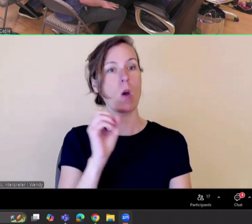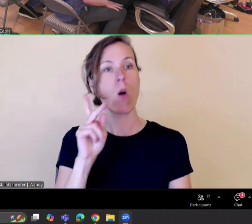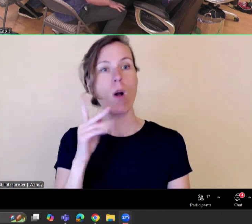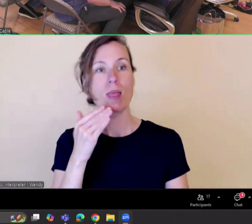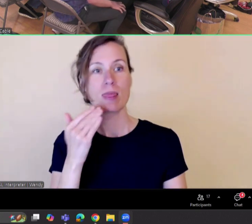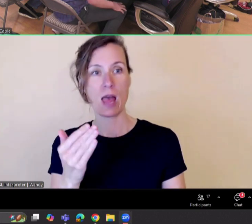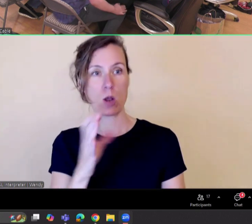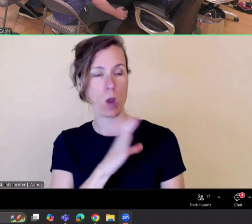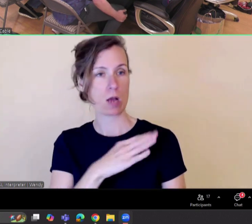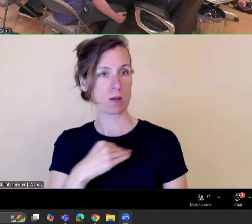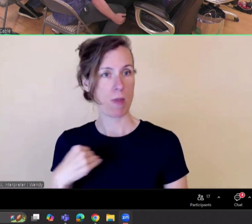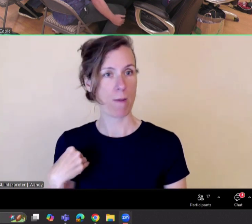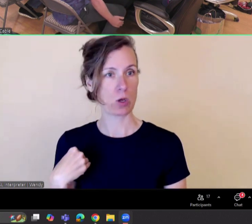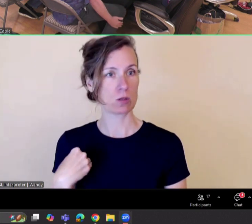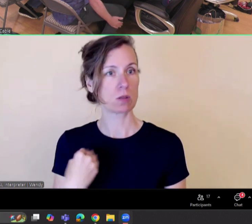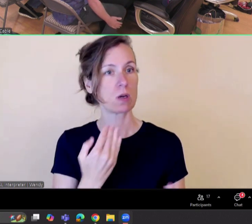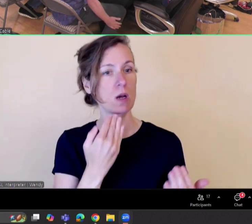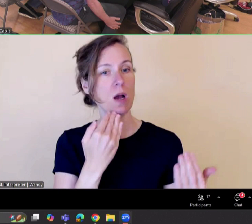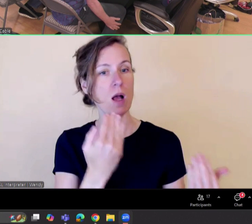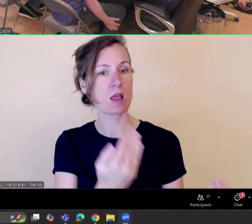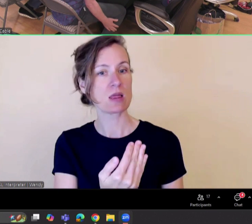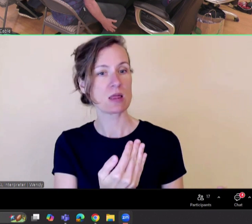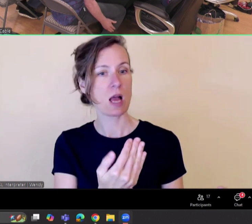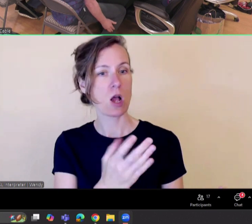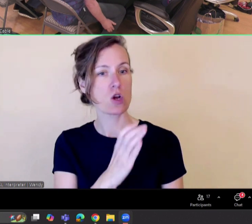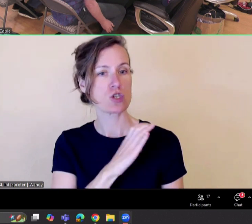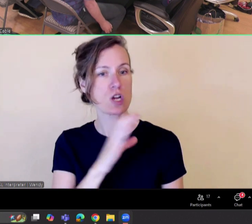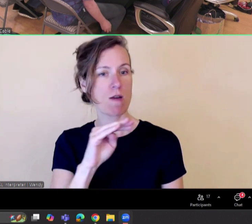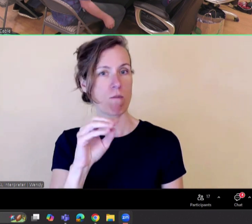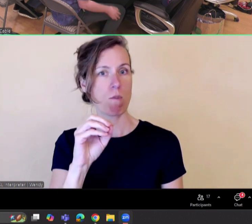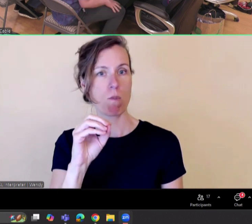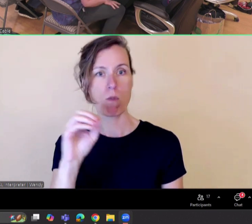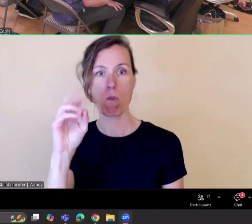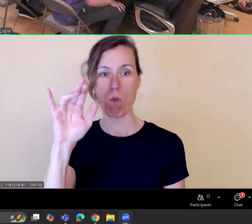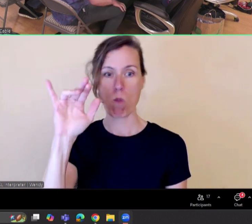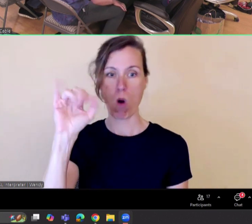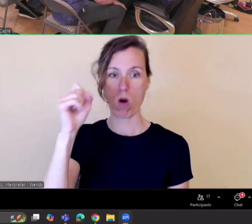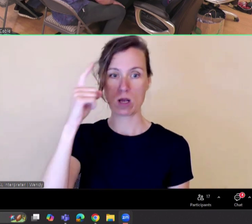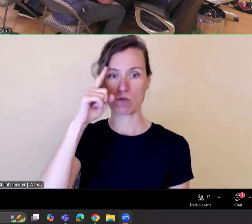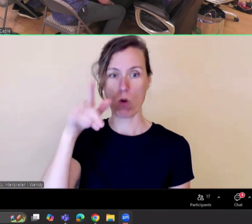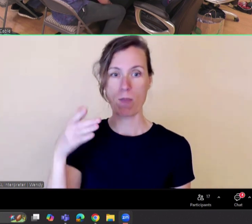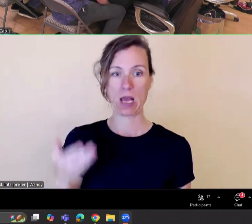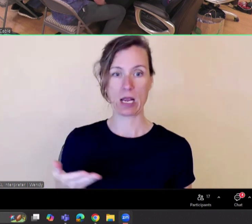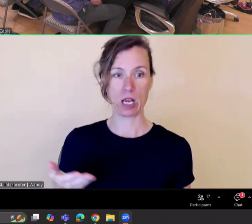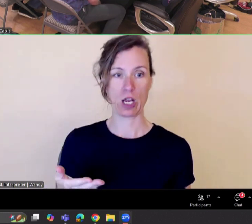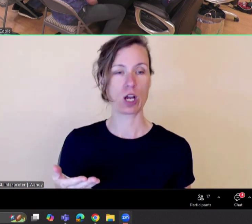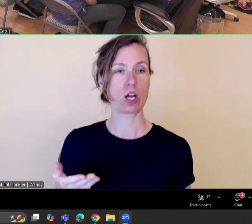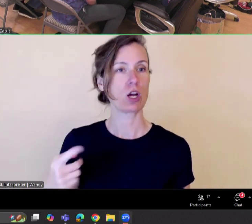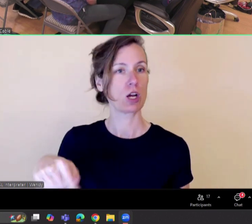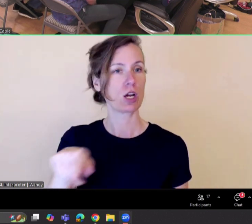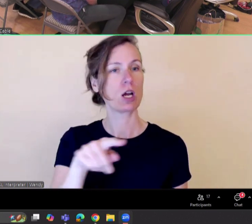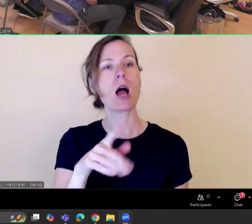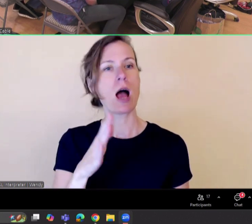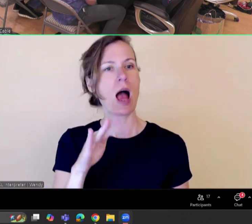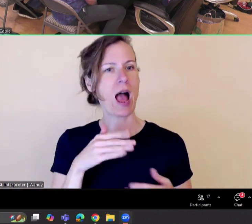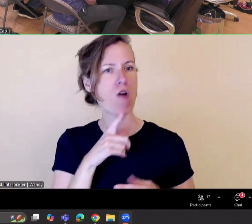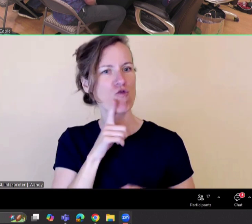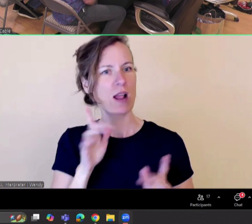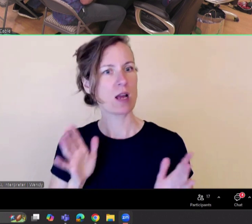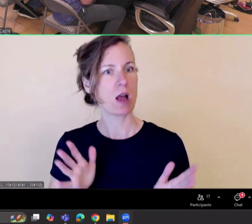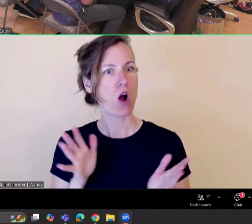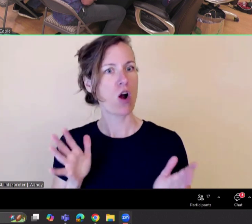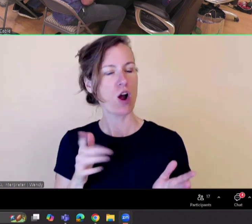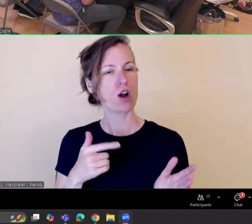council members, and thank you, Chief Morris and Abvio, for being here. I'm actually really encouraged by the conversation we're having